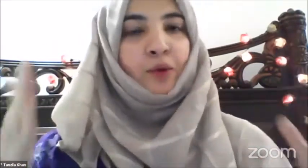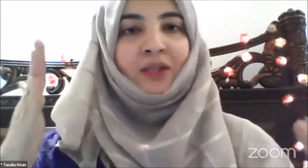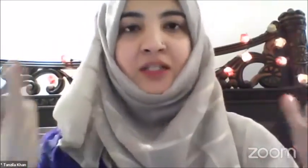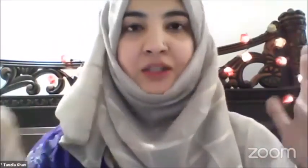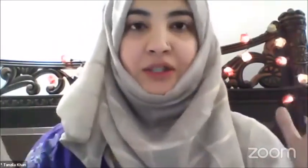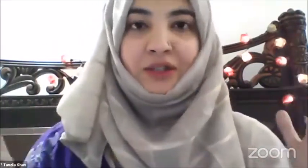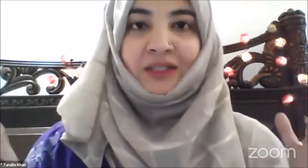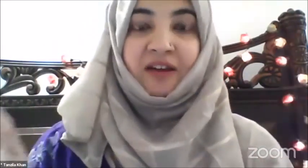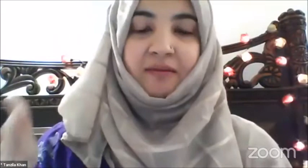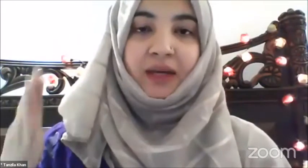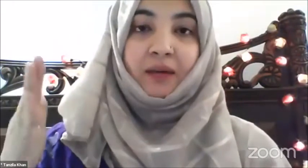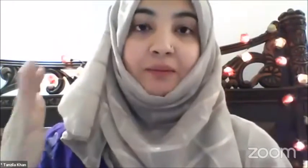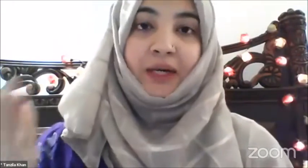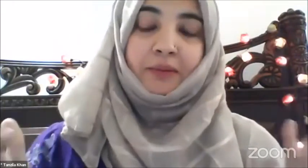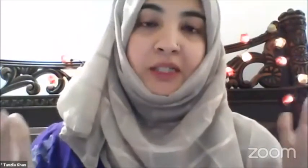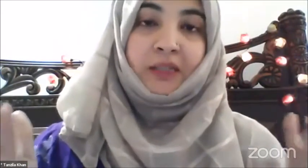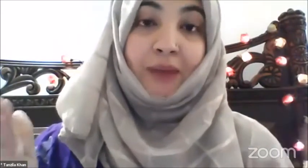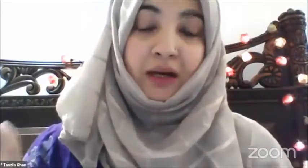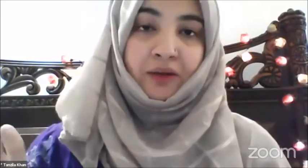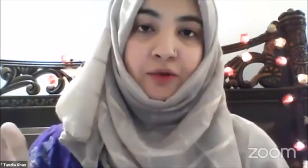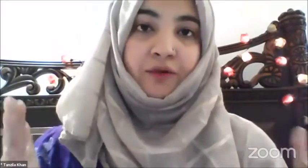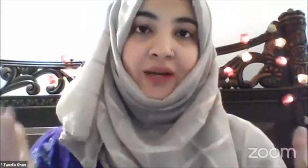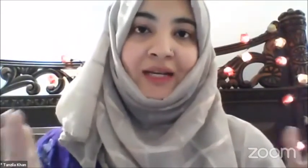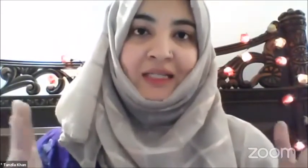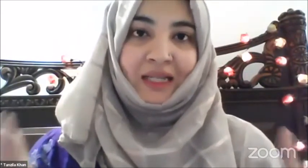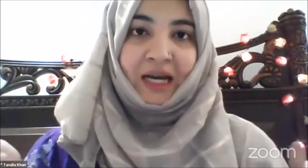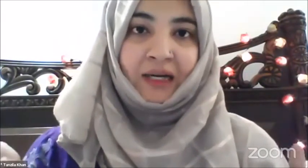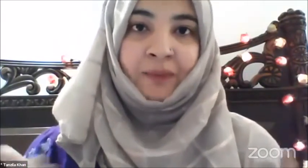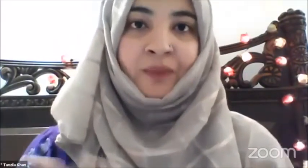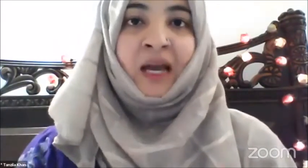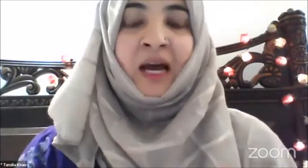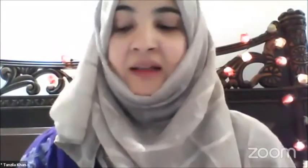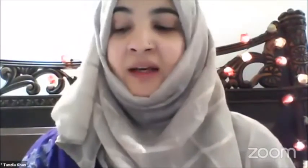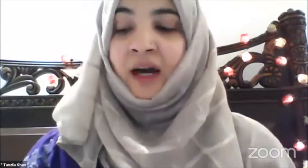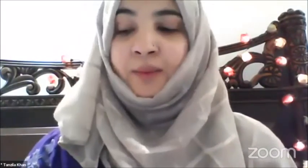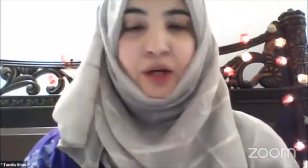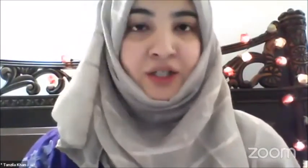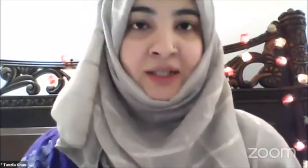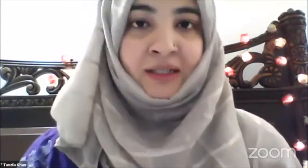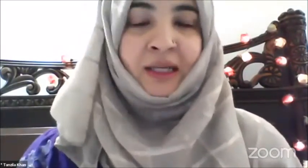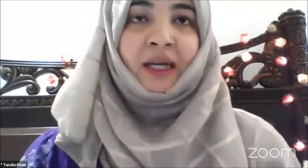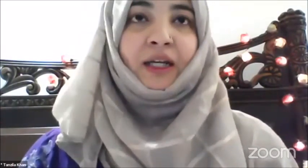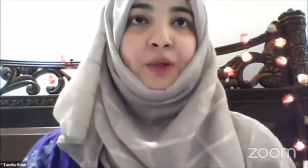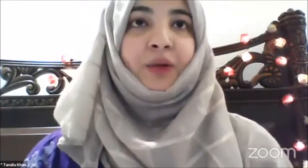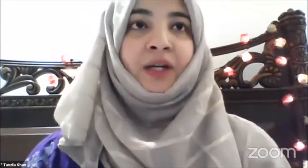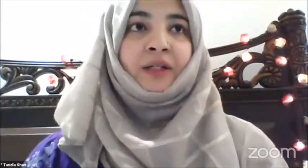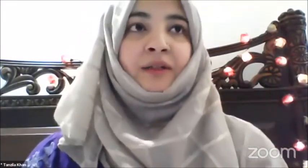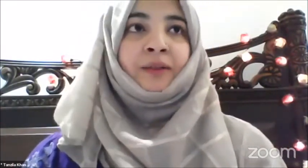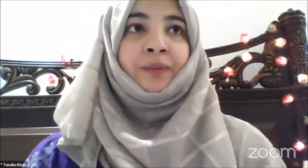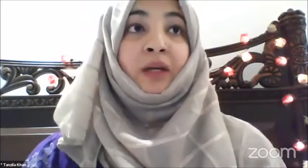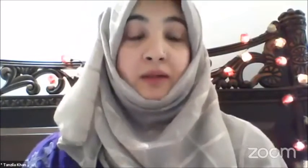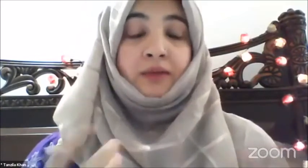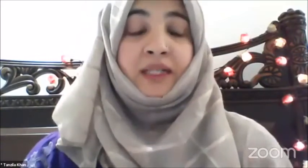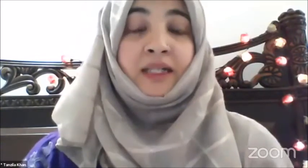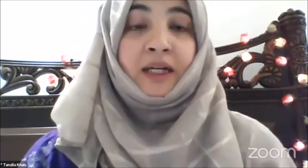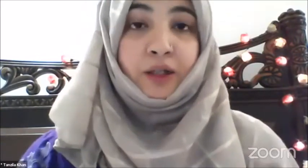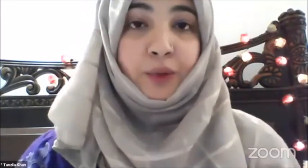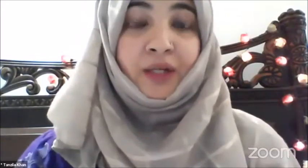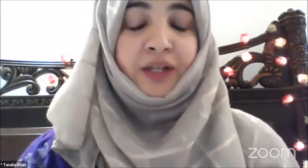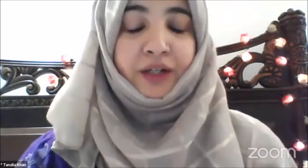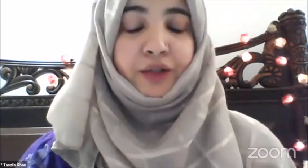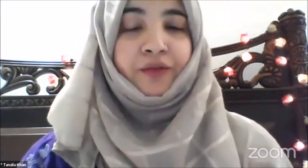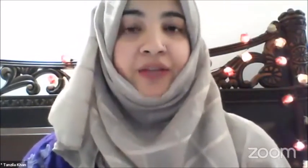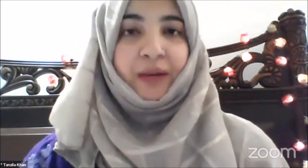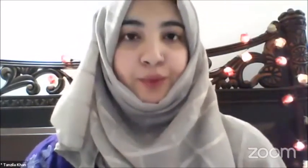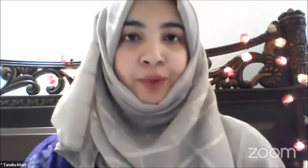in both these situations gave me a better perspective of where I stand. I think our projects included the ones that